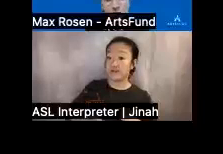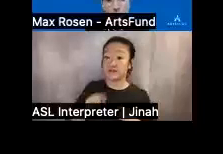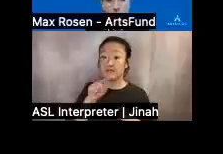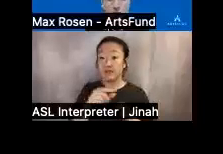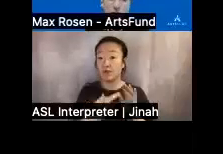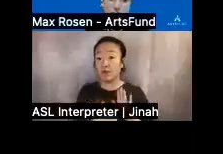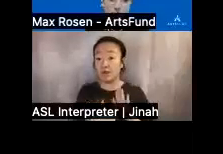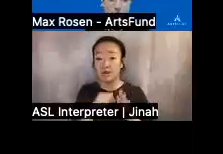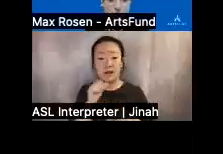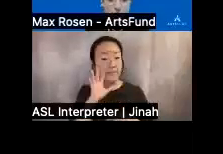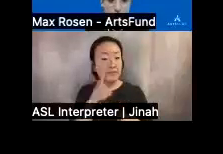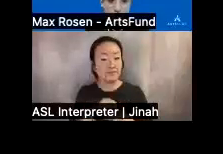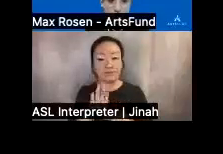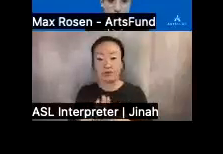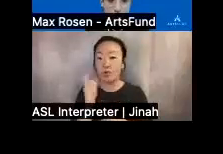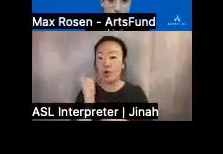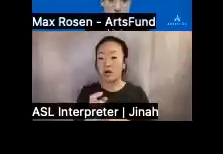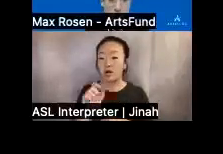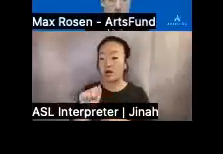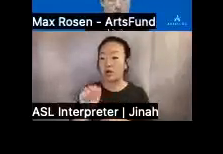not be factored into your award consideration.